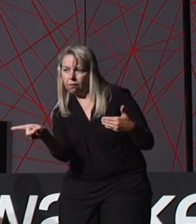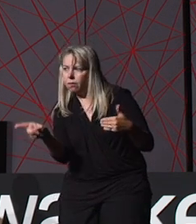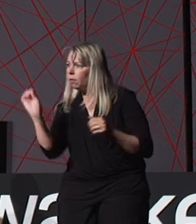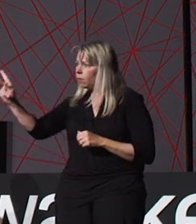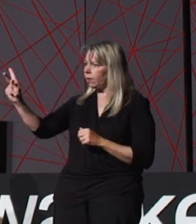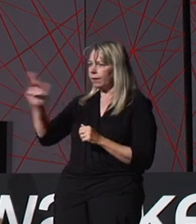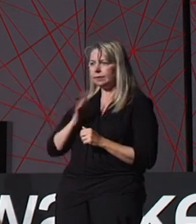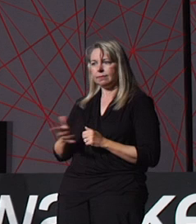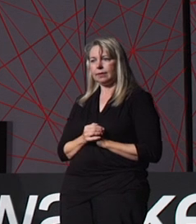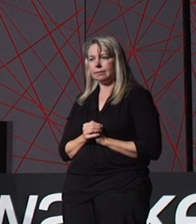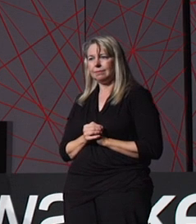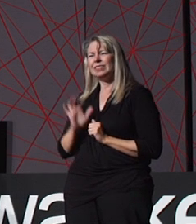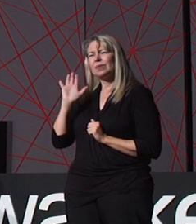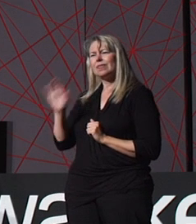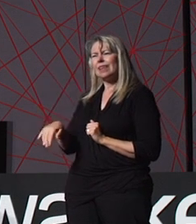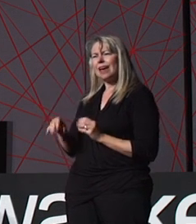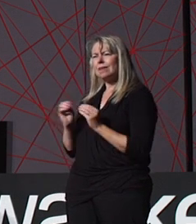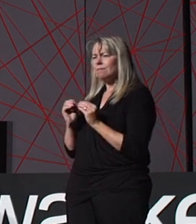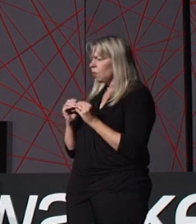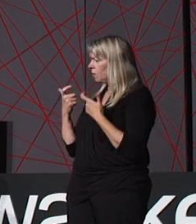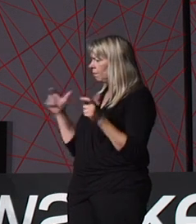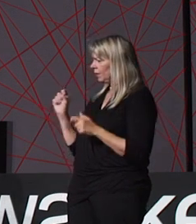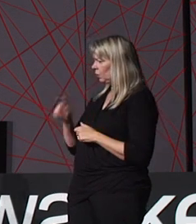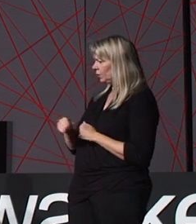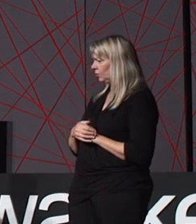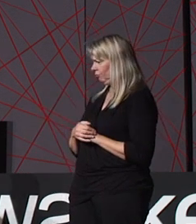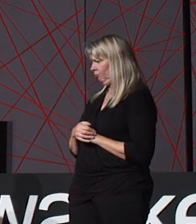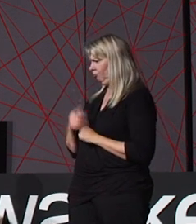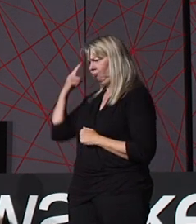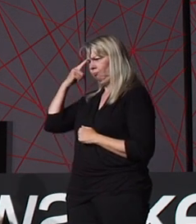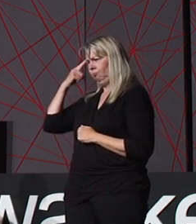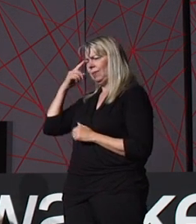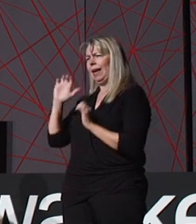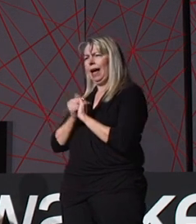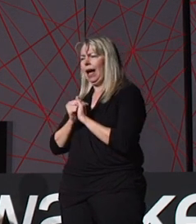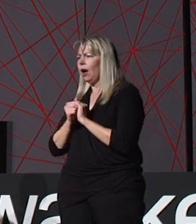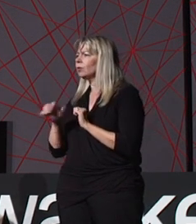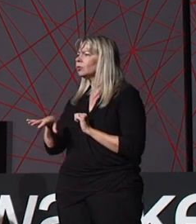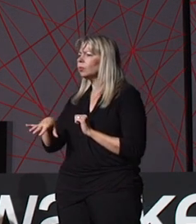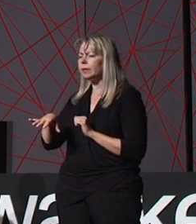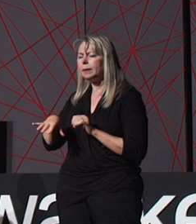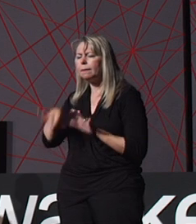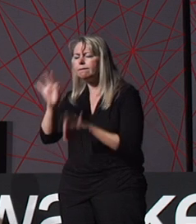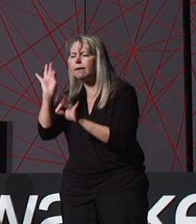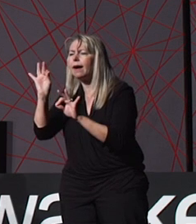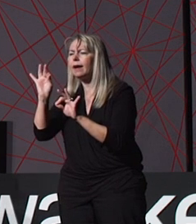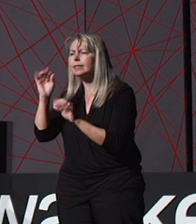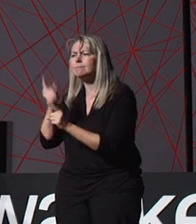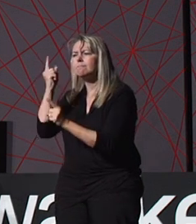brings us to a larger question. And that question is, how do we make novel and transformational discoveries?